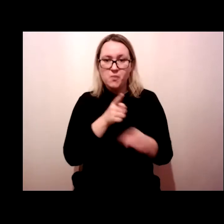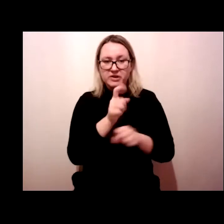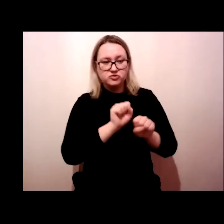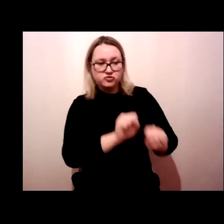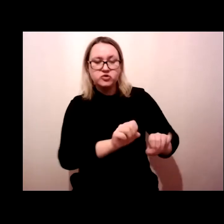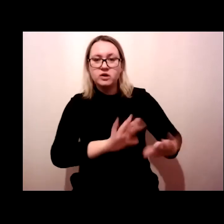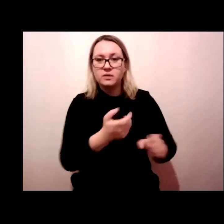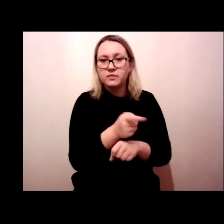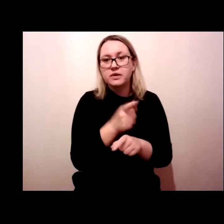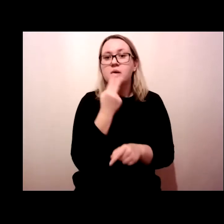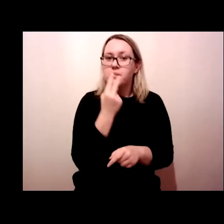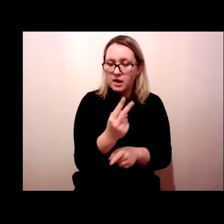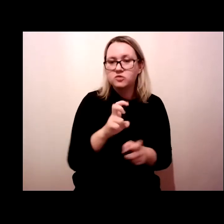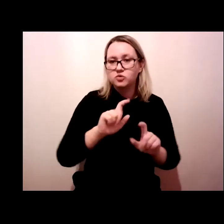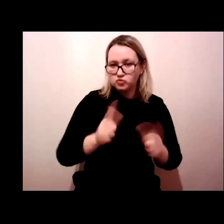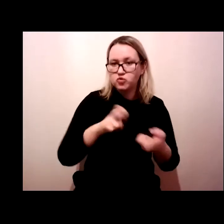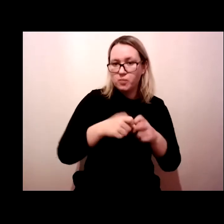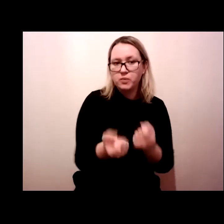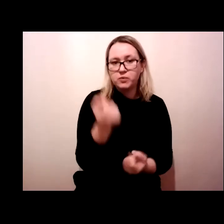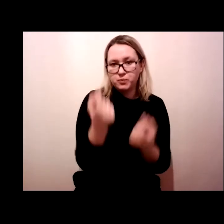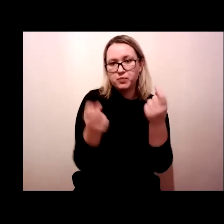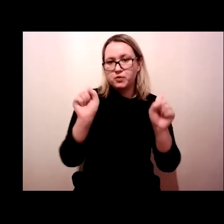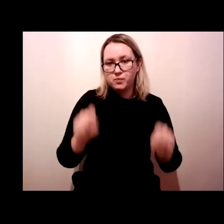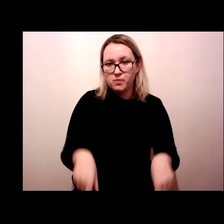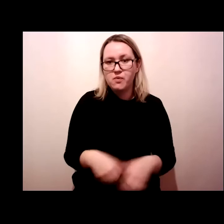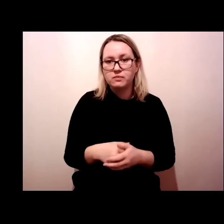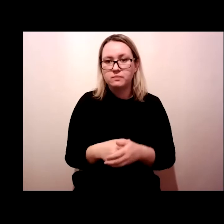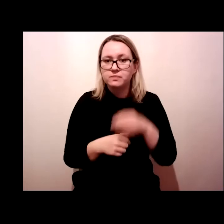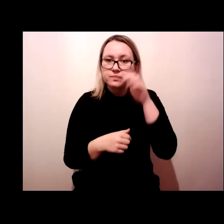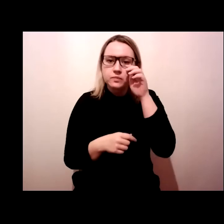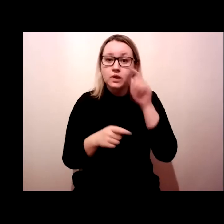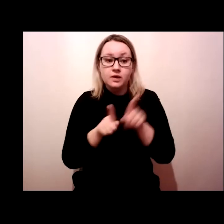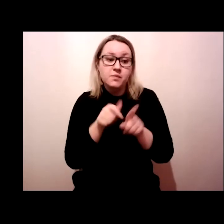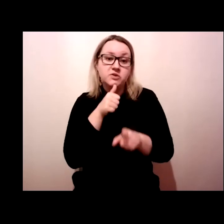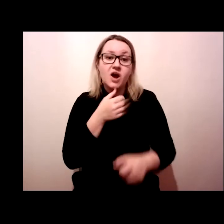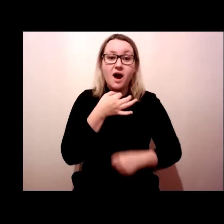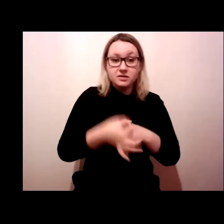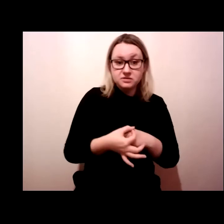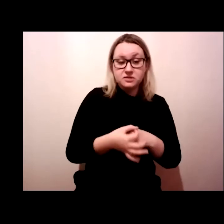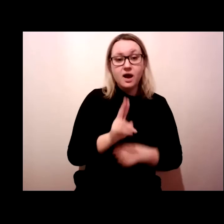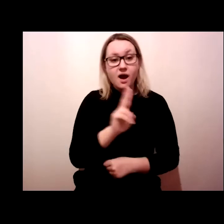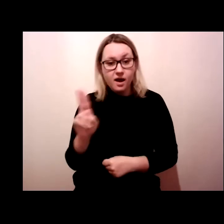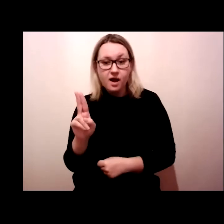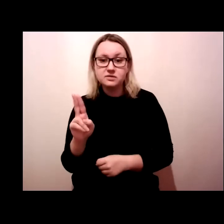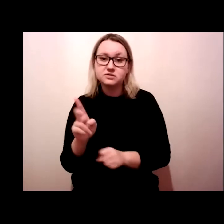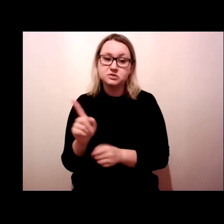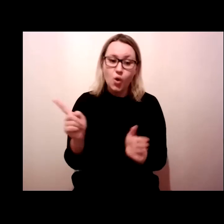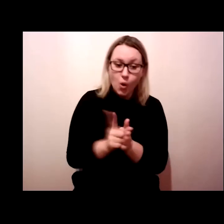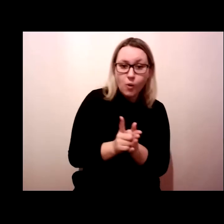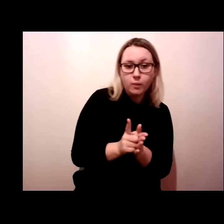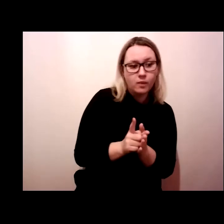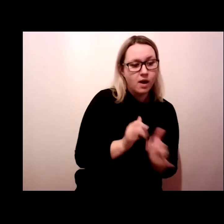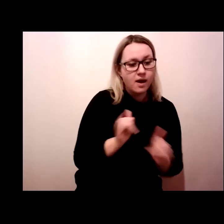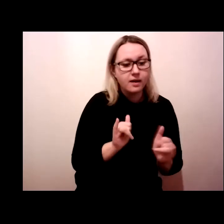When it comes to prevention and intervention, we see that problems exist. When